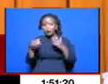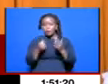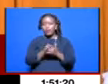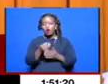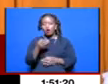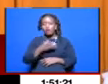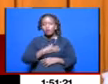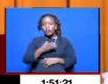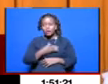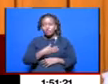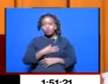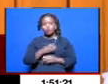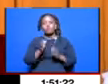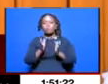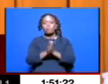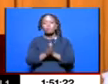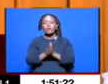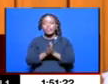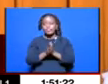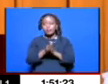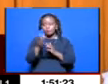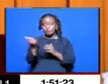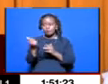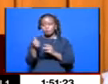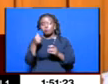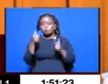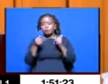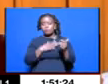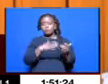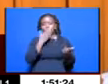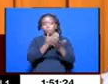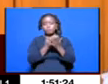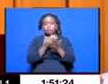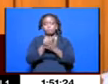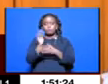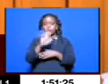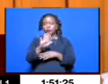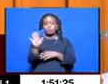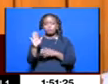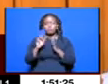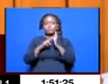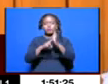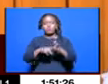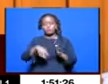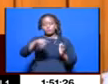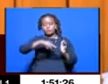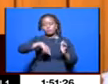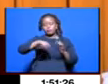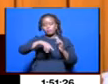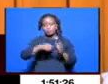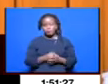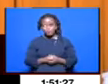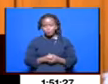the embassy, for which I thank her on our behalf. I see no need to replicate